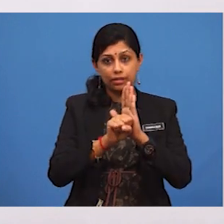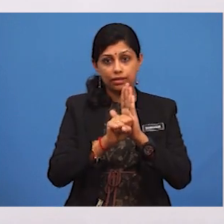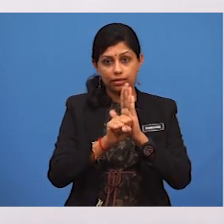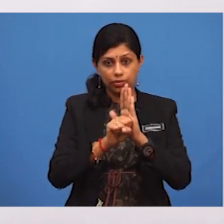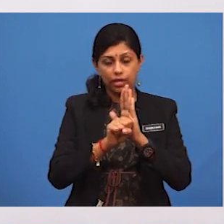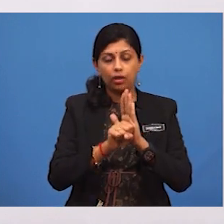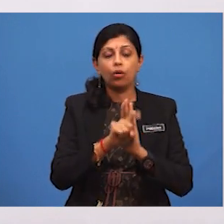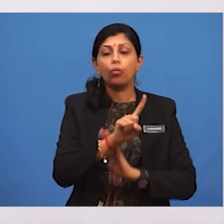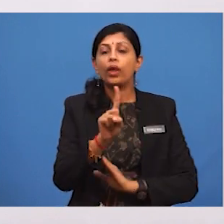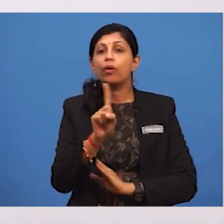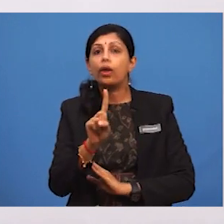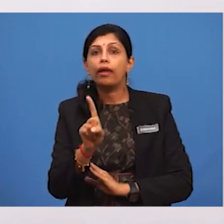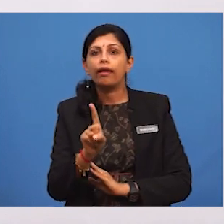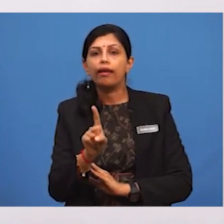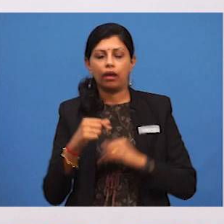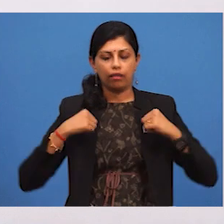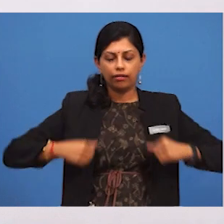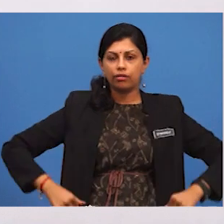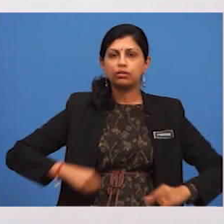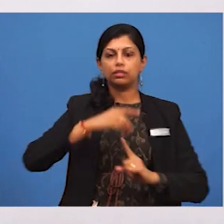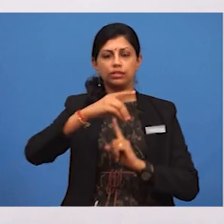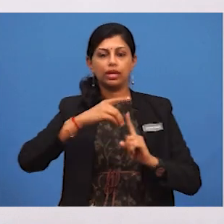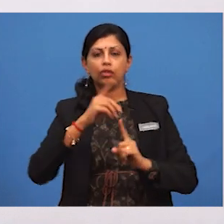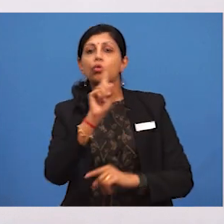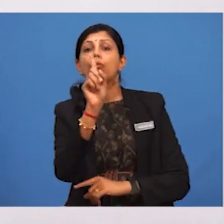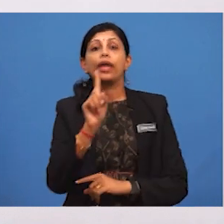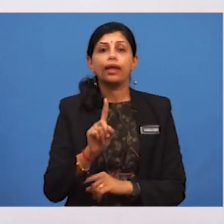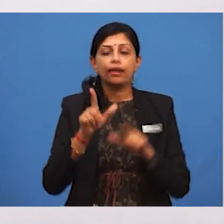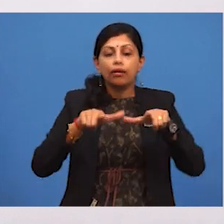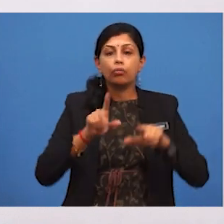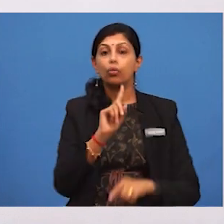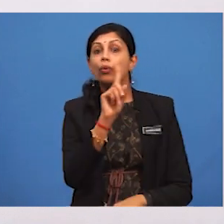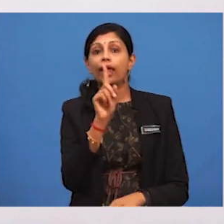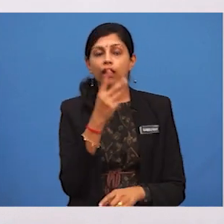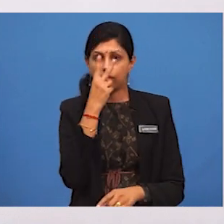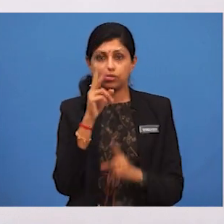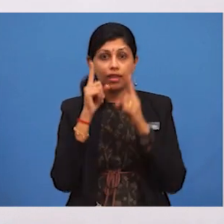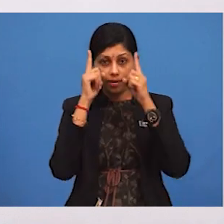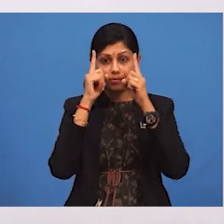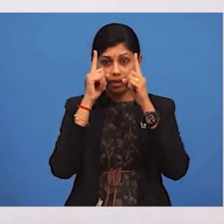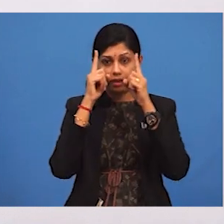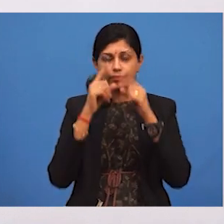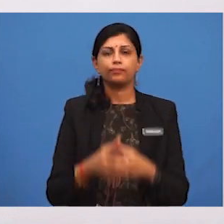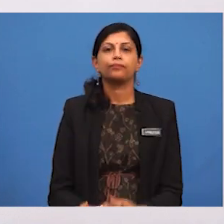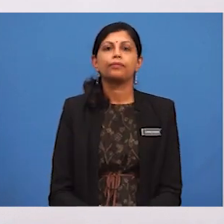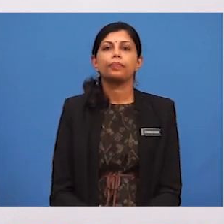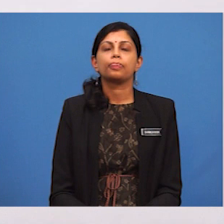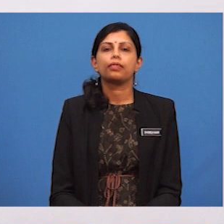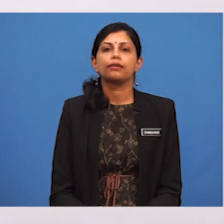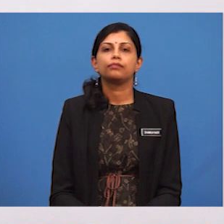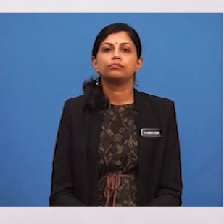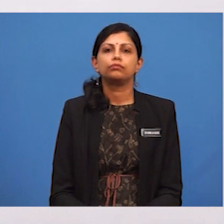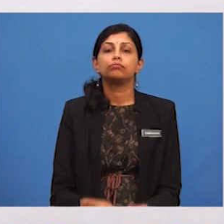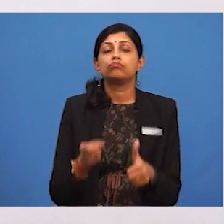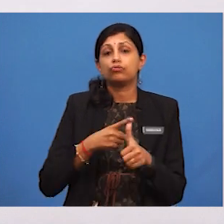of the items listed earlier. You write your address on the top right-hand corner